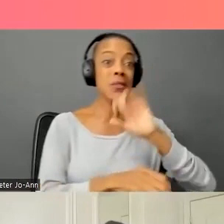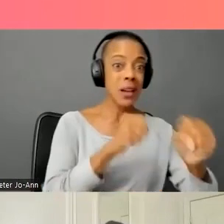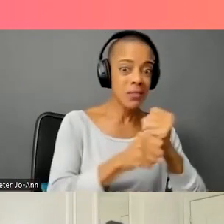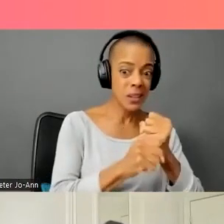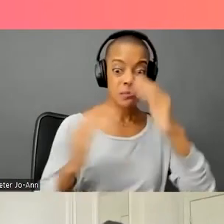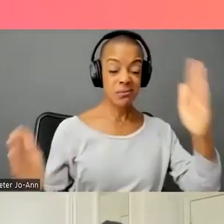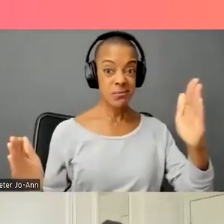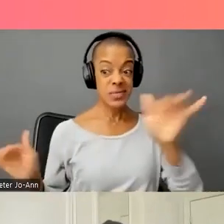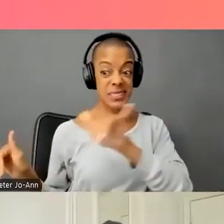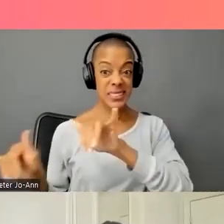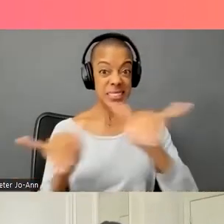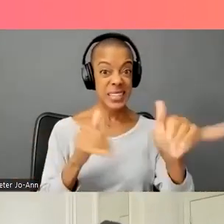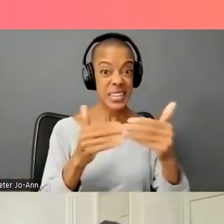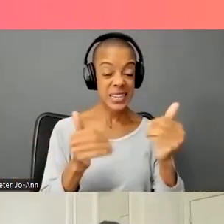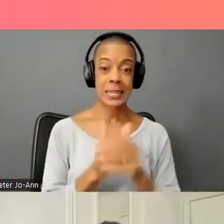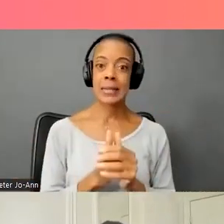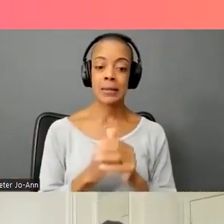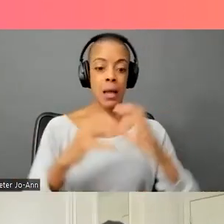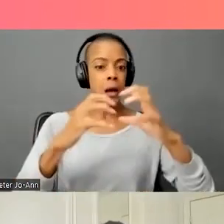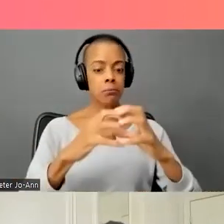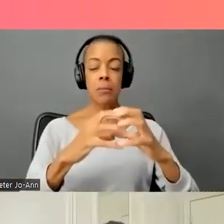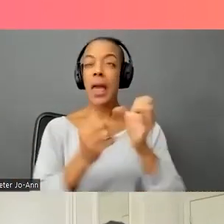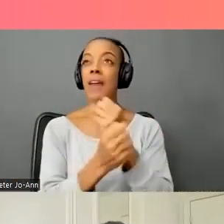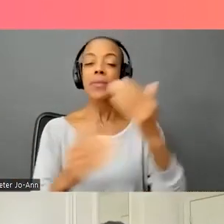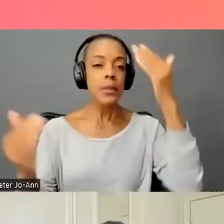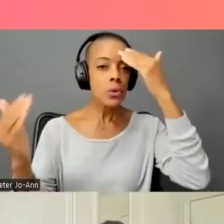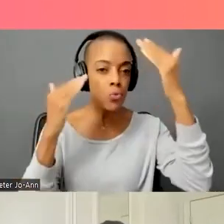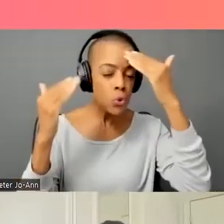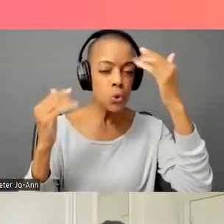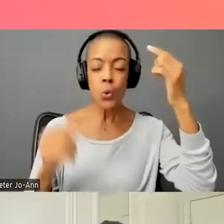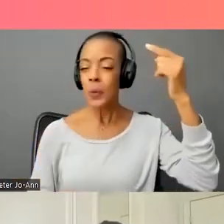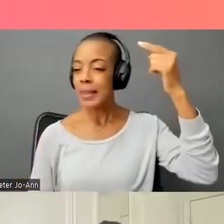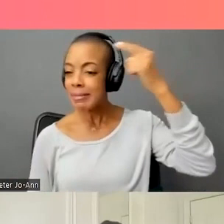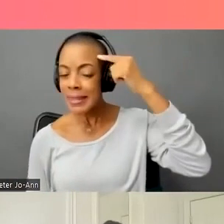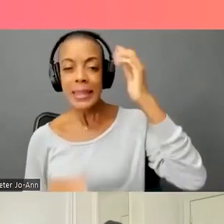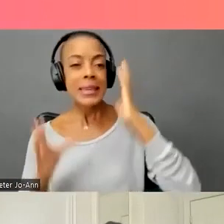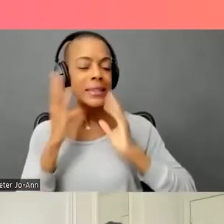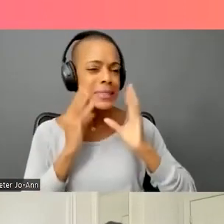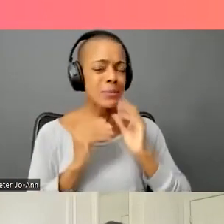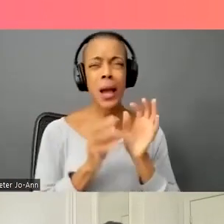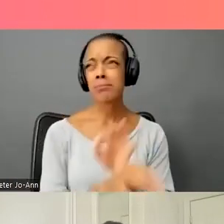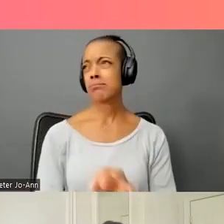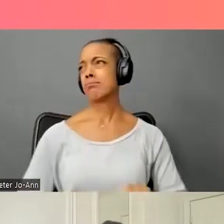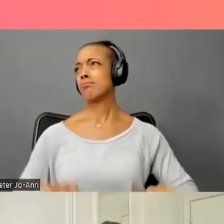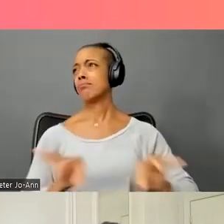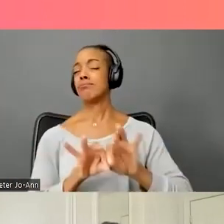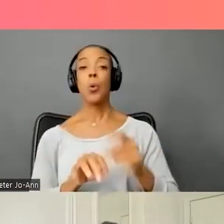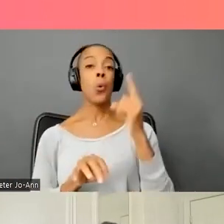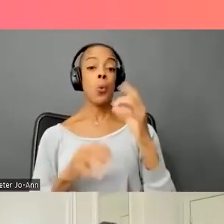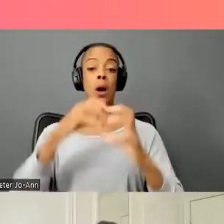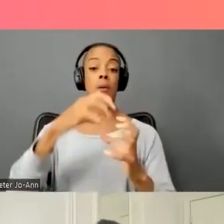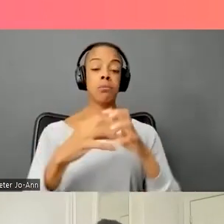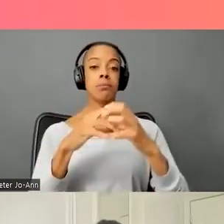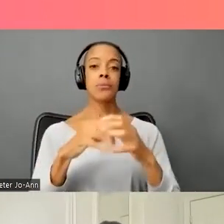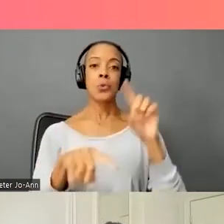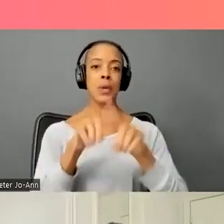encompasses everything you know, remember, think of, experience. So it is crucial. It's also the only organ that we can't